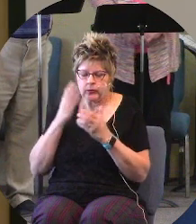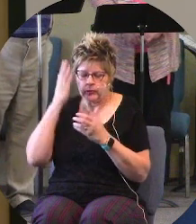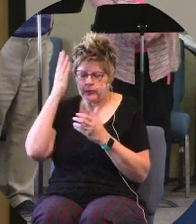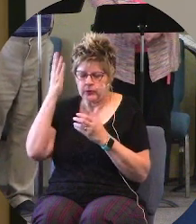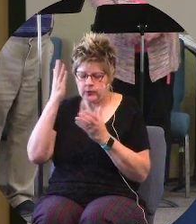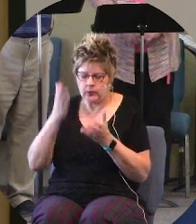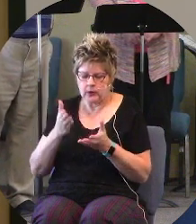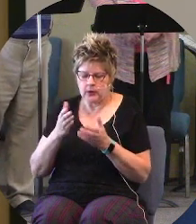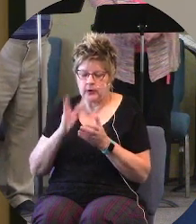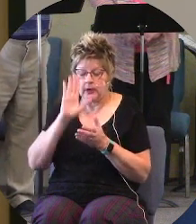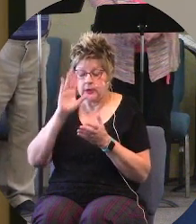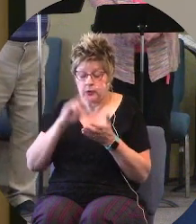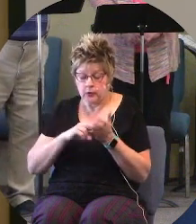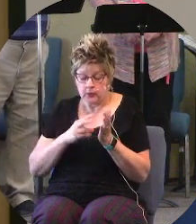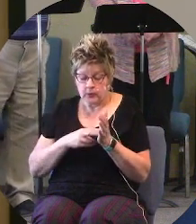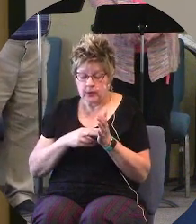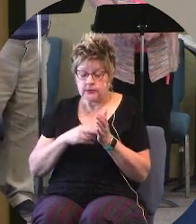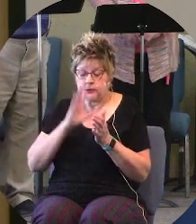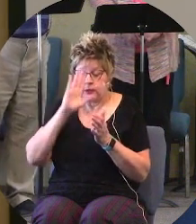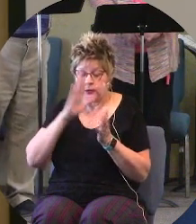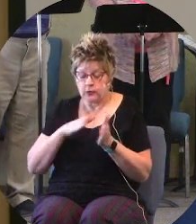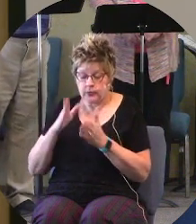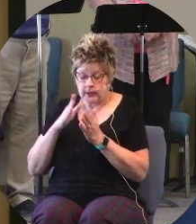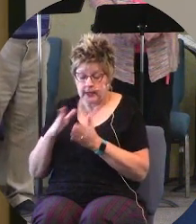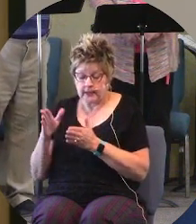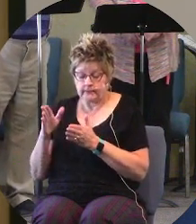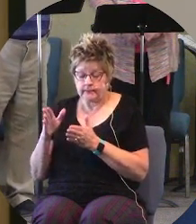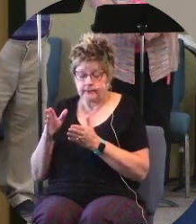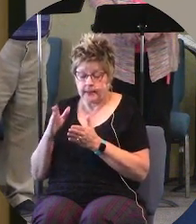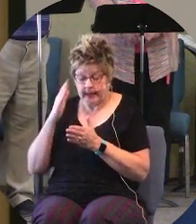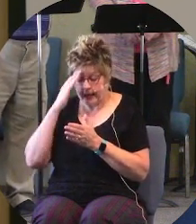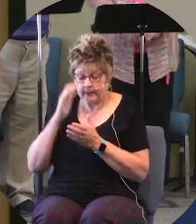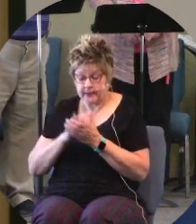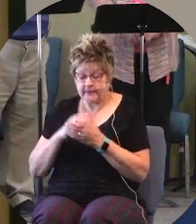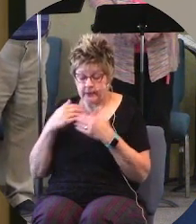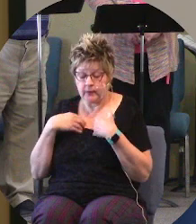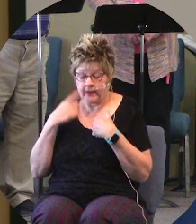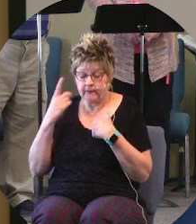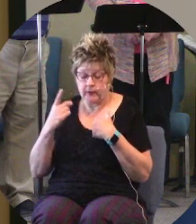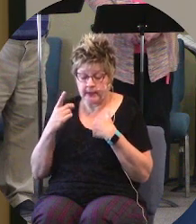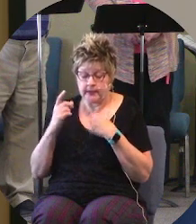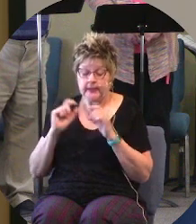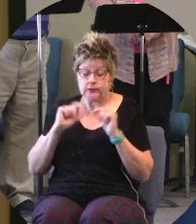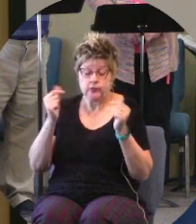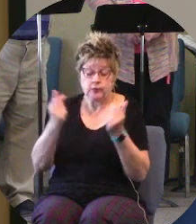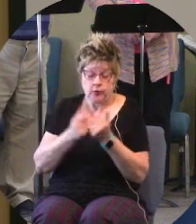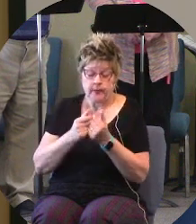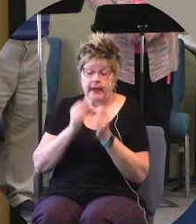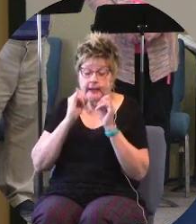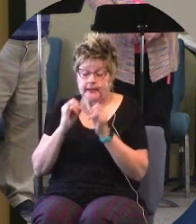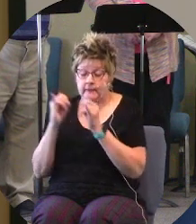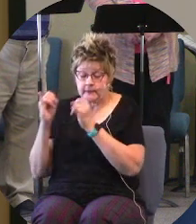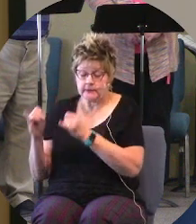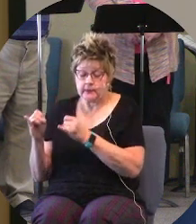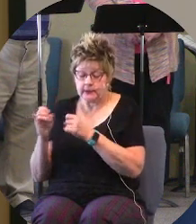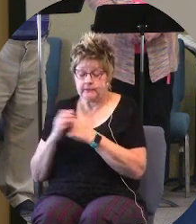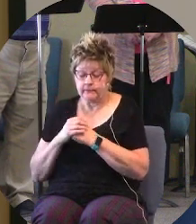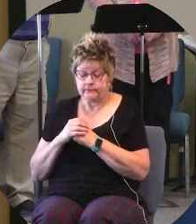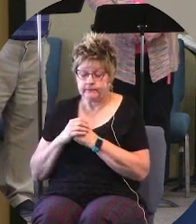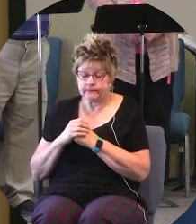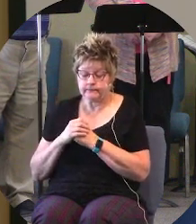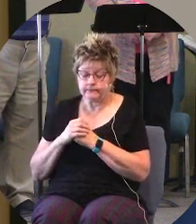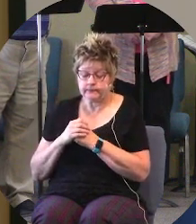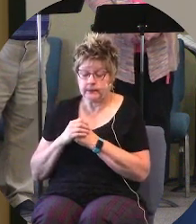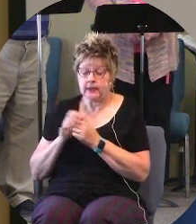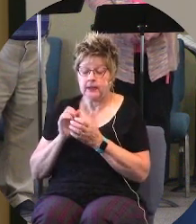show us your purpose and your plan, because I believe you've got one. Father, corporately for us and individually, God,